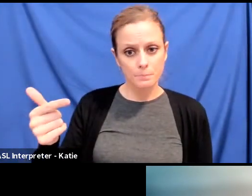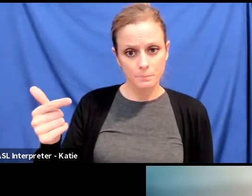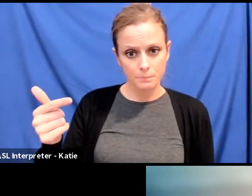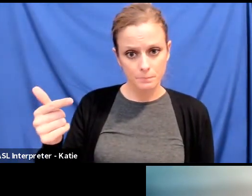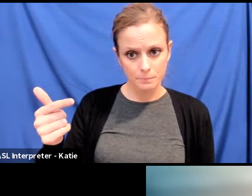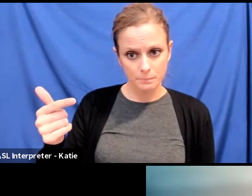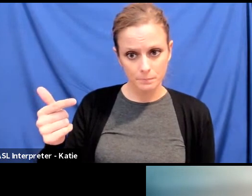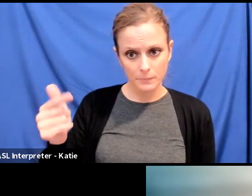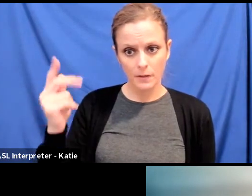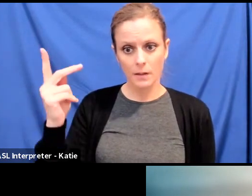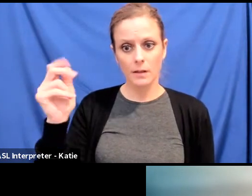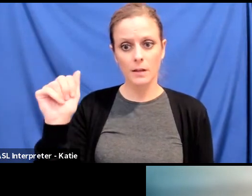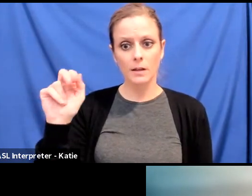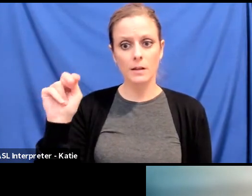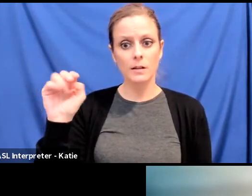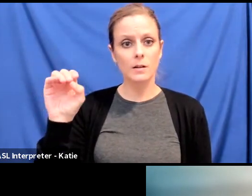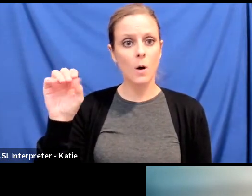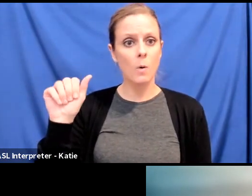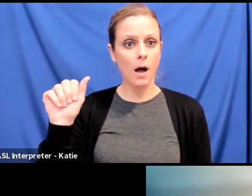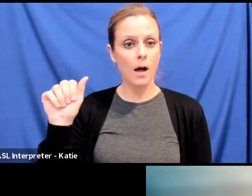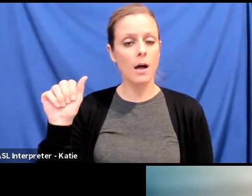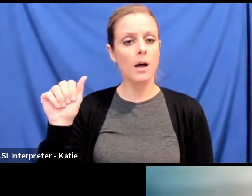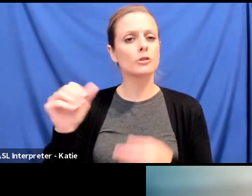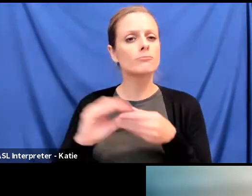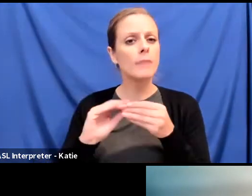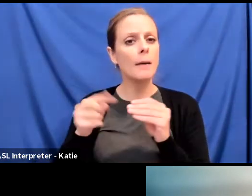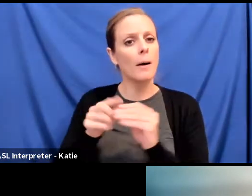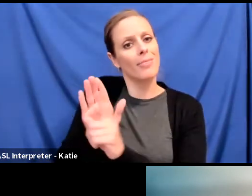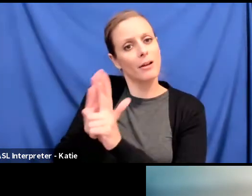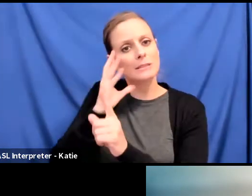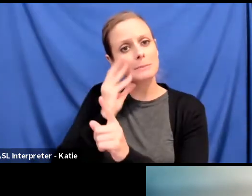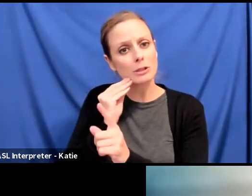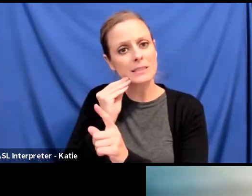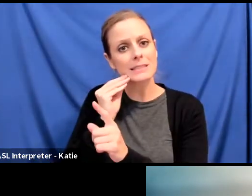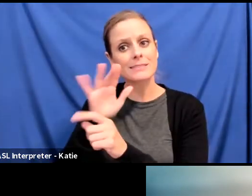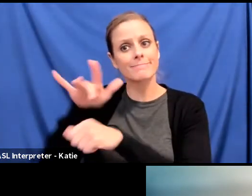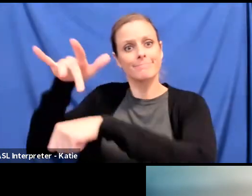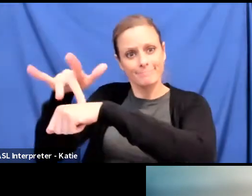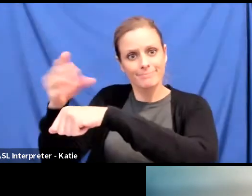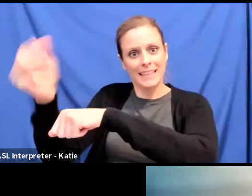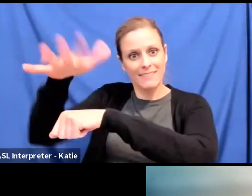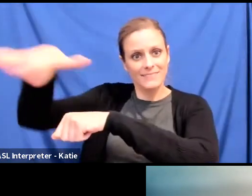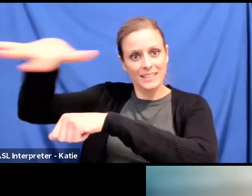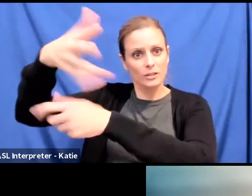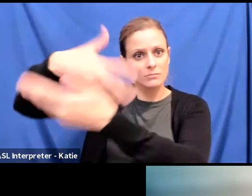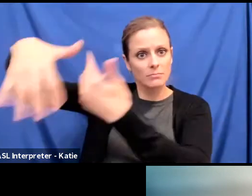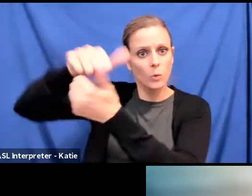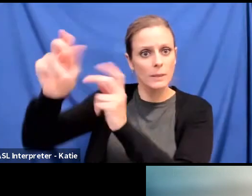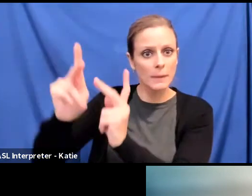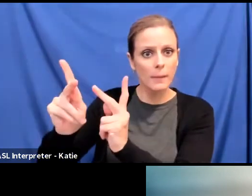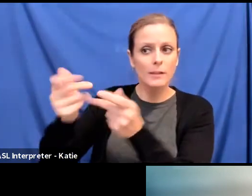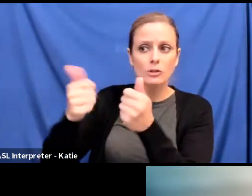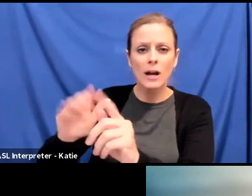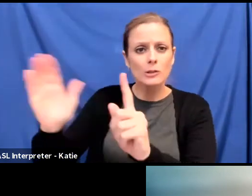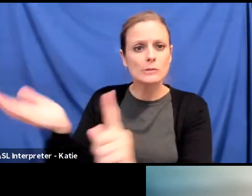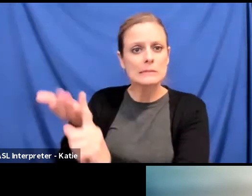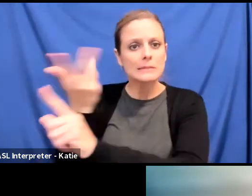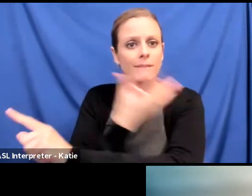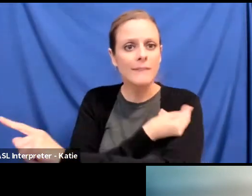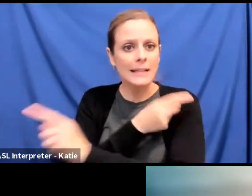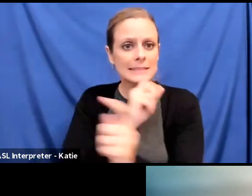our experience in the field, being out there and working on getting people vaccinated.